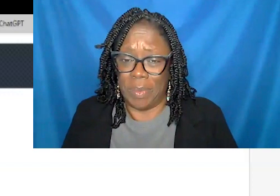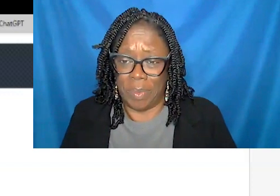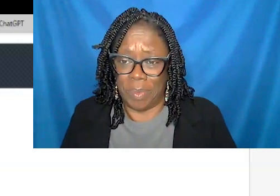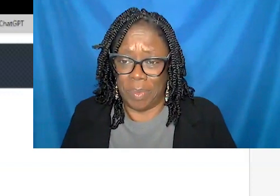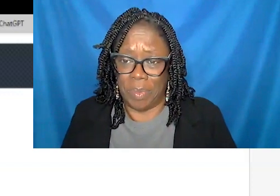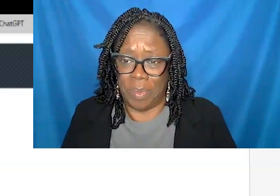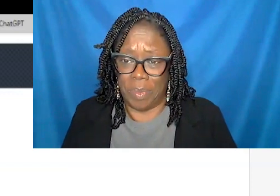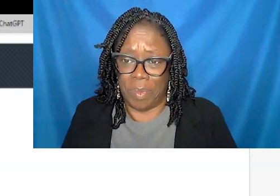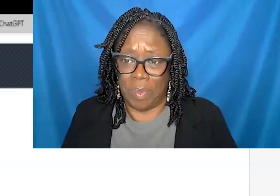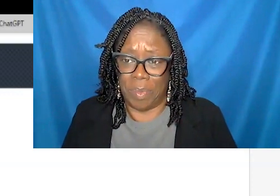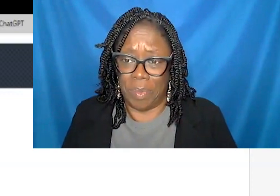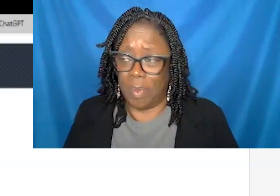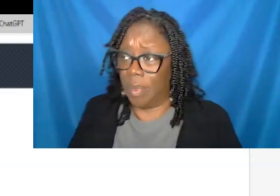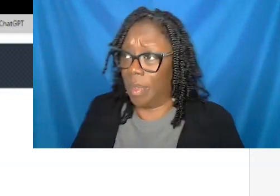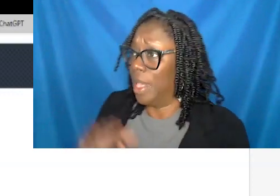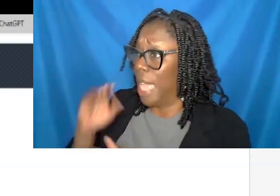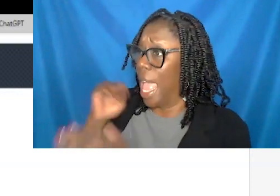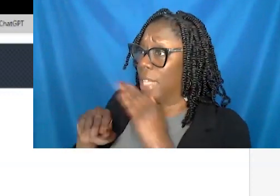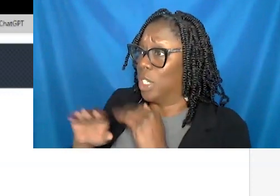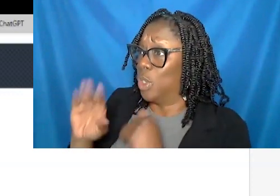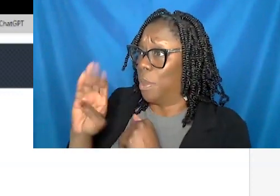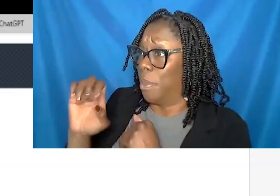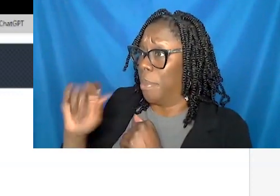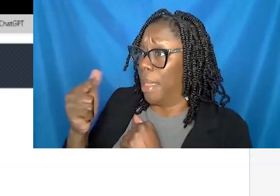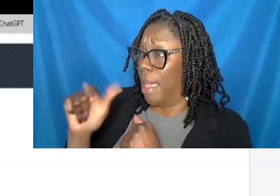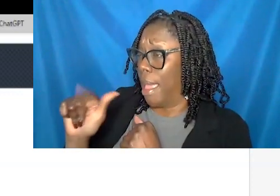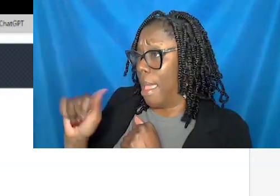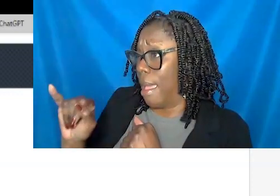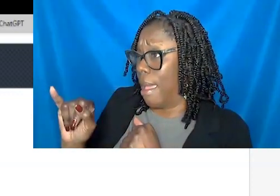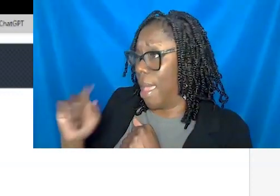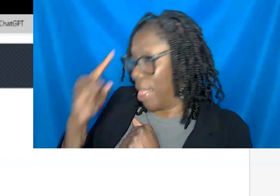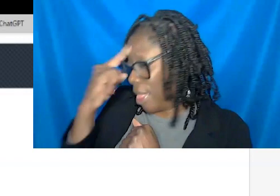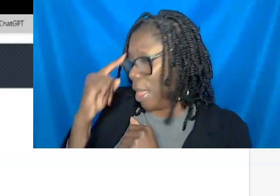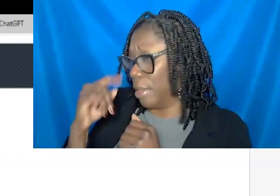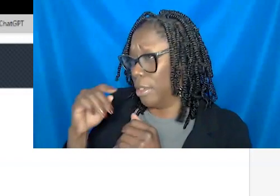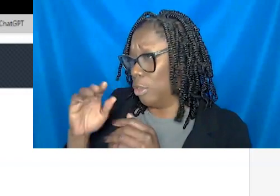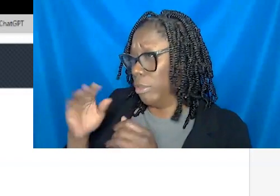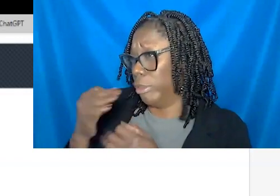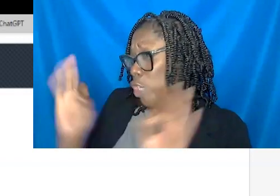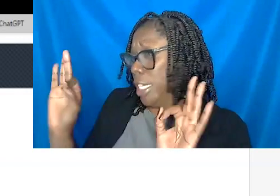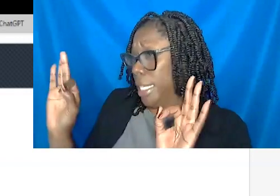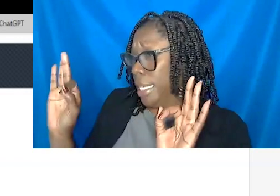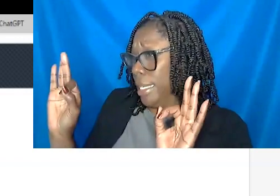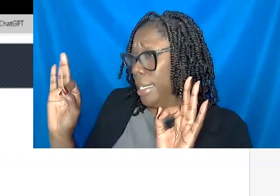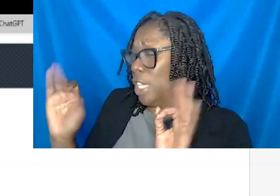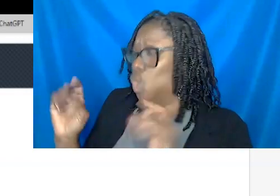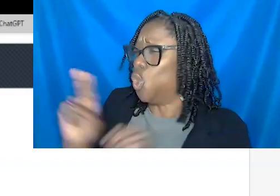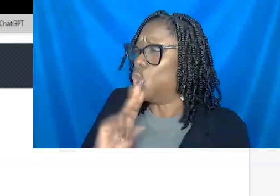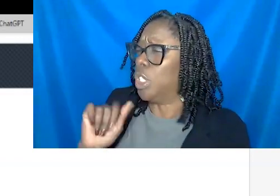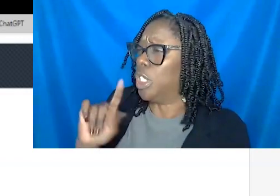Yeah, there is access to Bing AI, but I think that's totally open to it. And it's totally free and it's. It does use